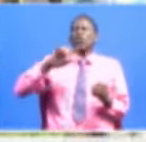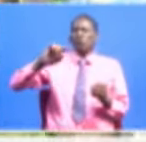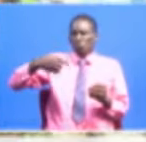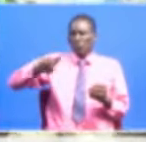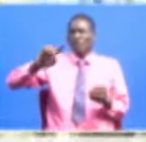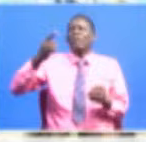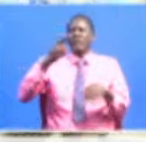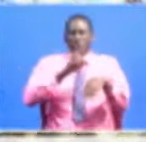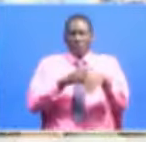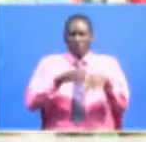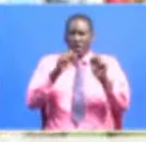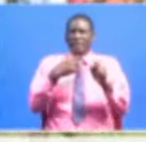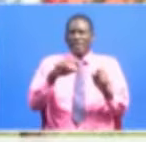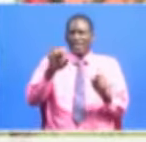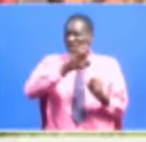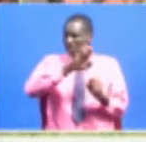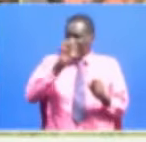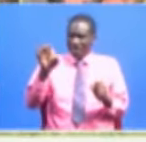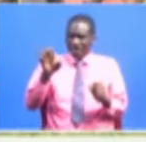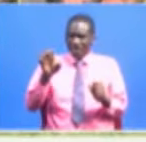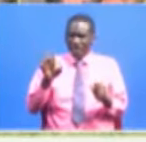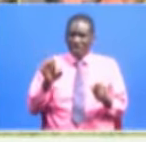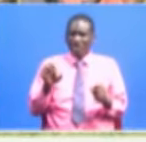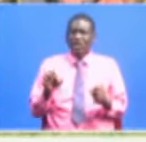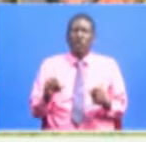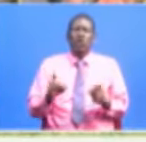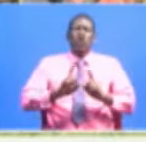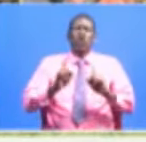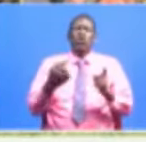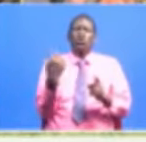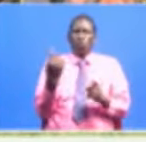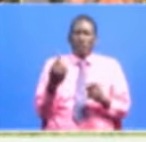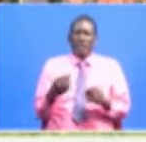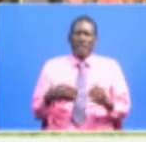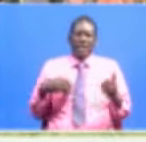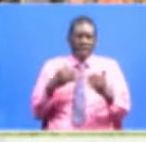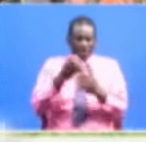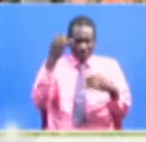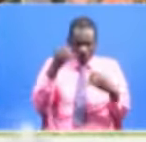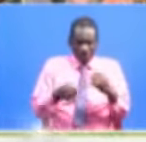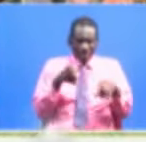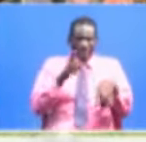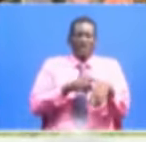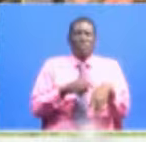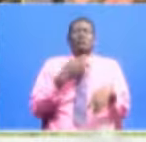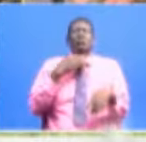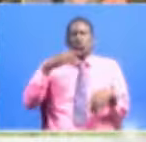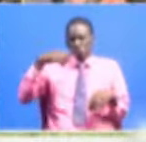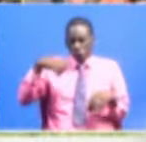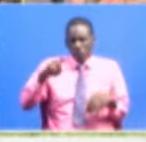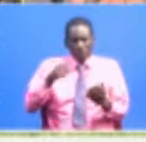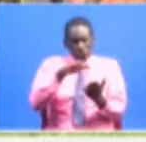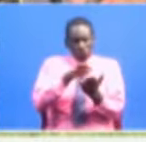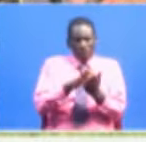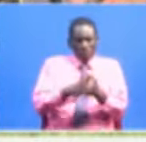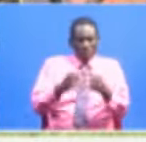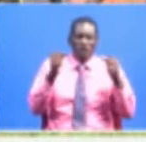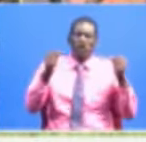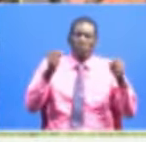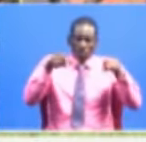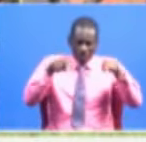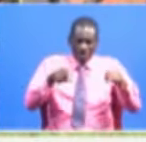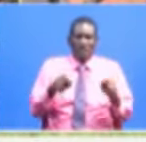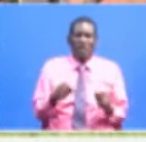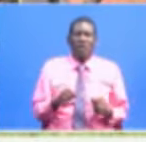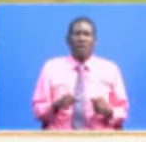that Eastern not always getting at the finals, but this time we want to retain this cup at home. Let us